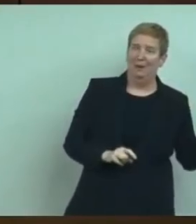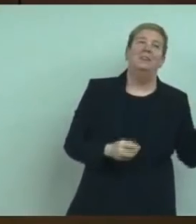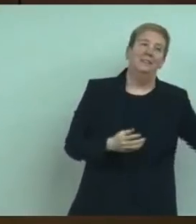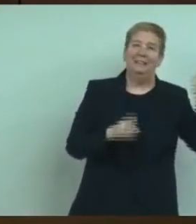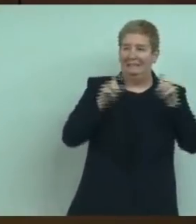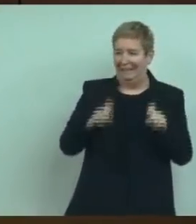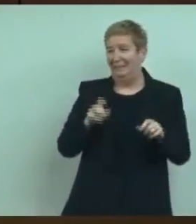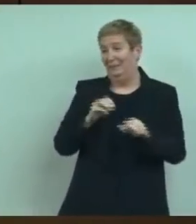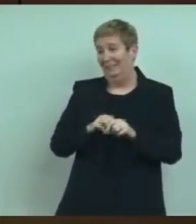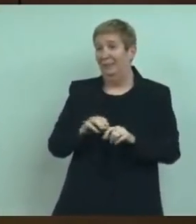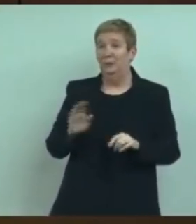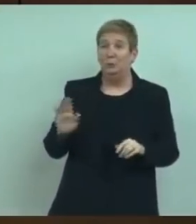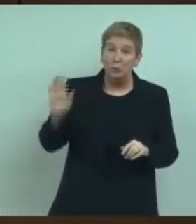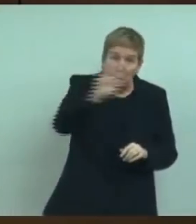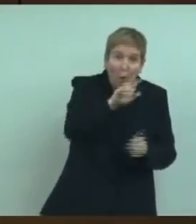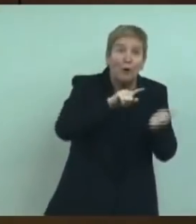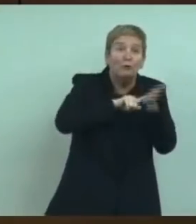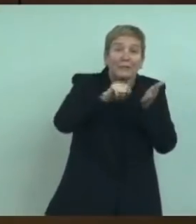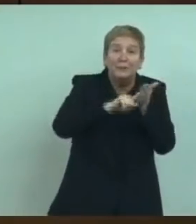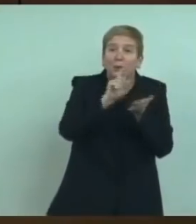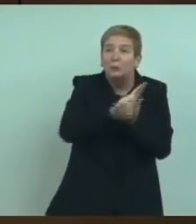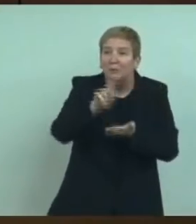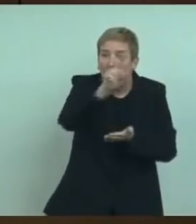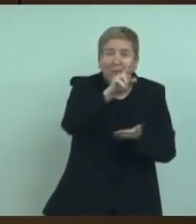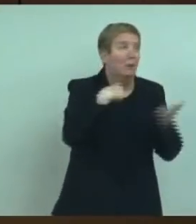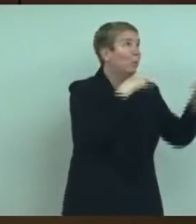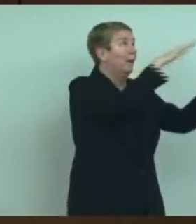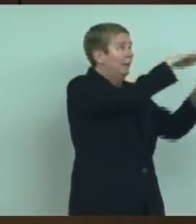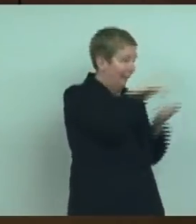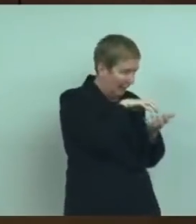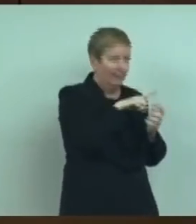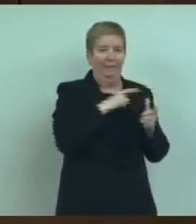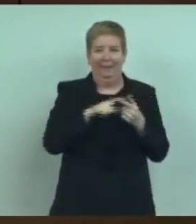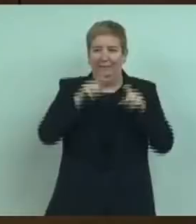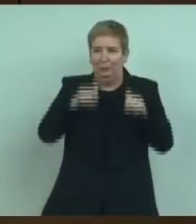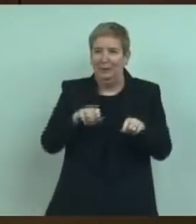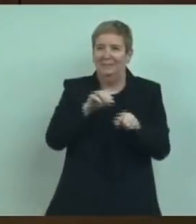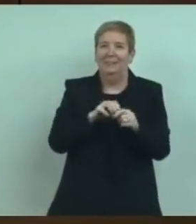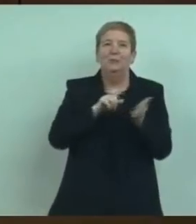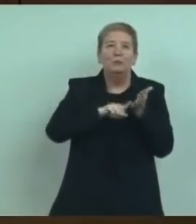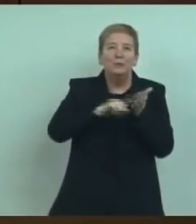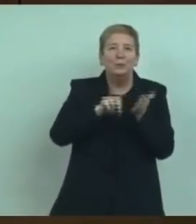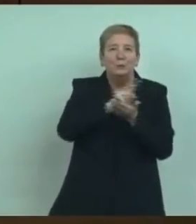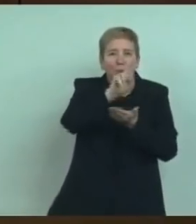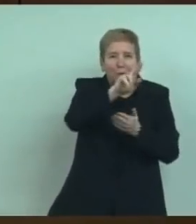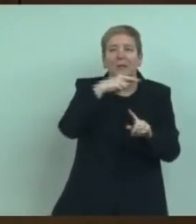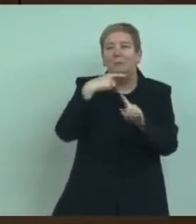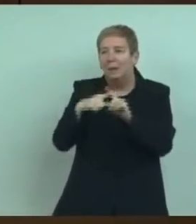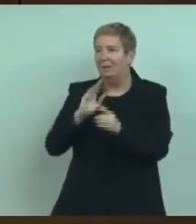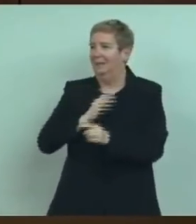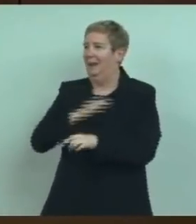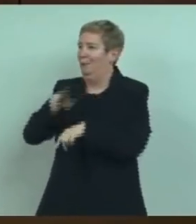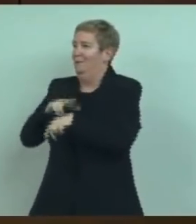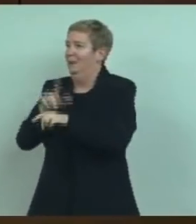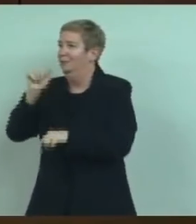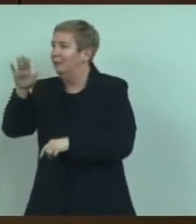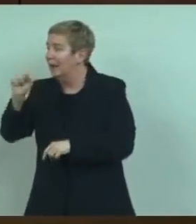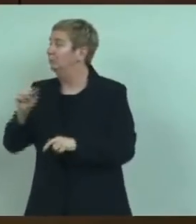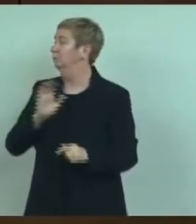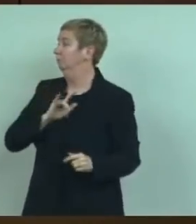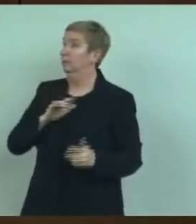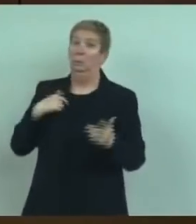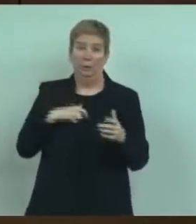tested right in your research universities and at the national labs. It's an incredible partnership, making sure that we're focused